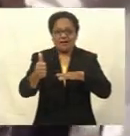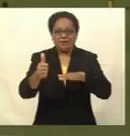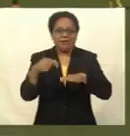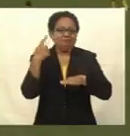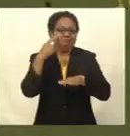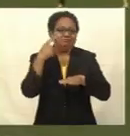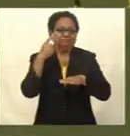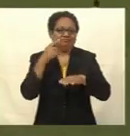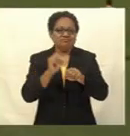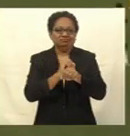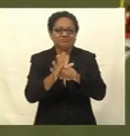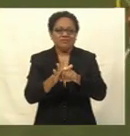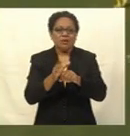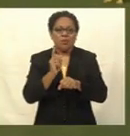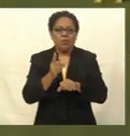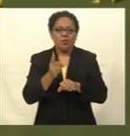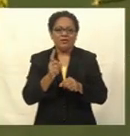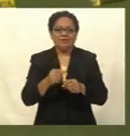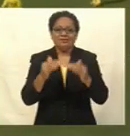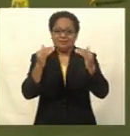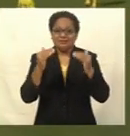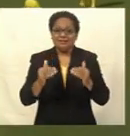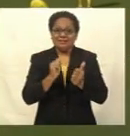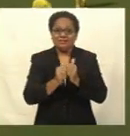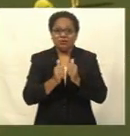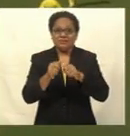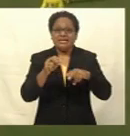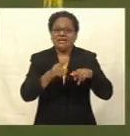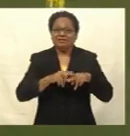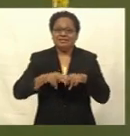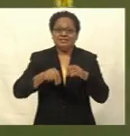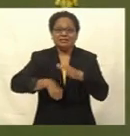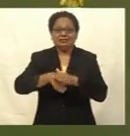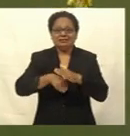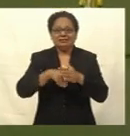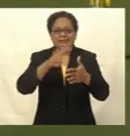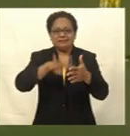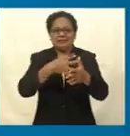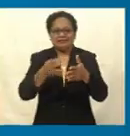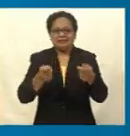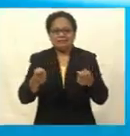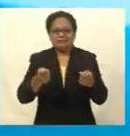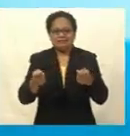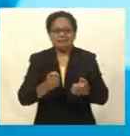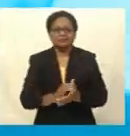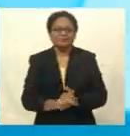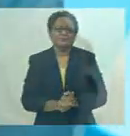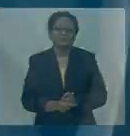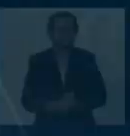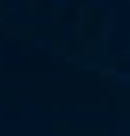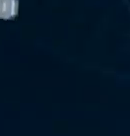warnings. And later on in sports, Fiji FA juggles sporting calendar.